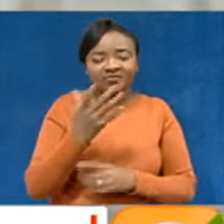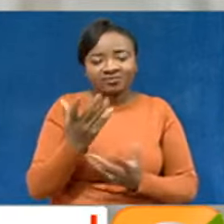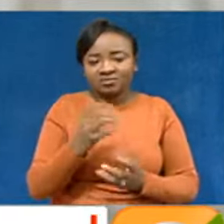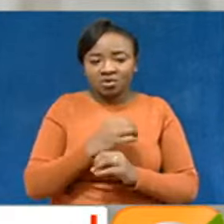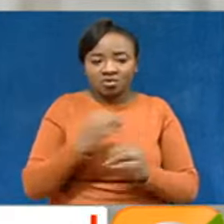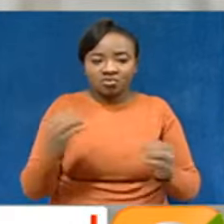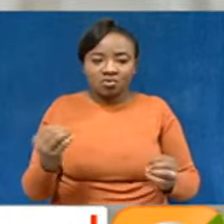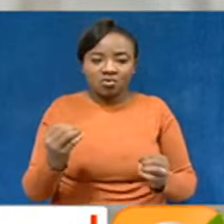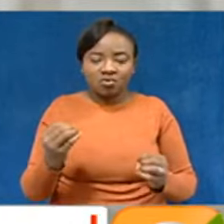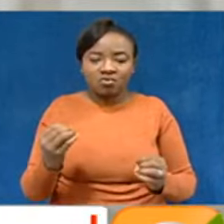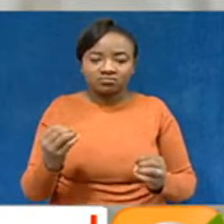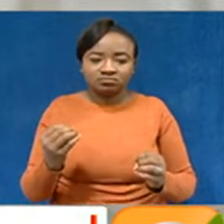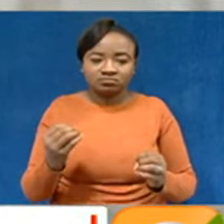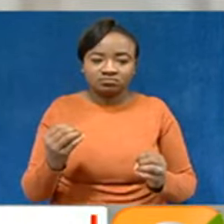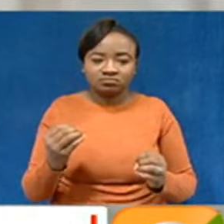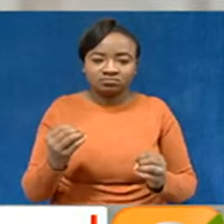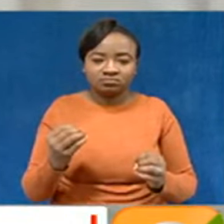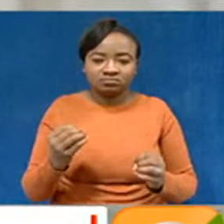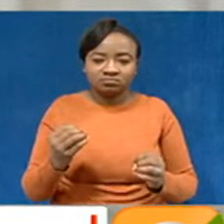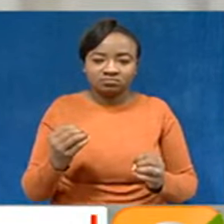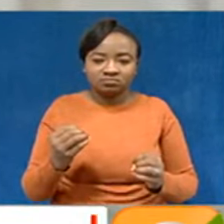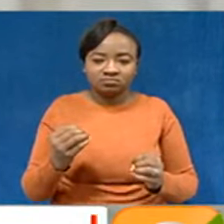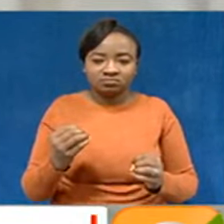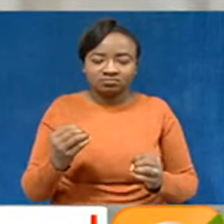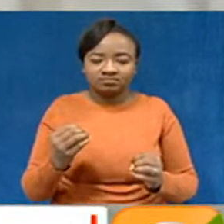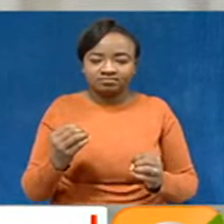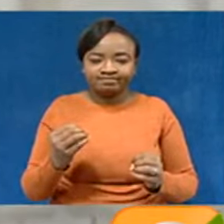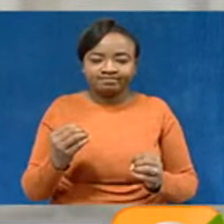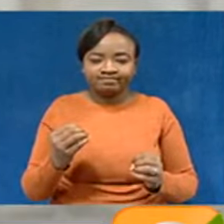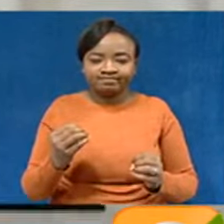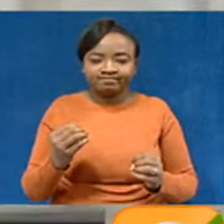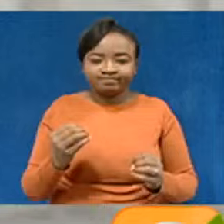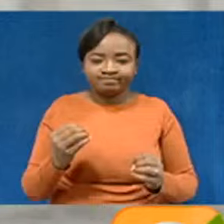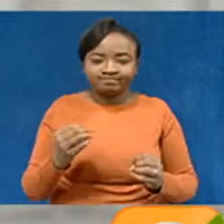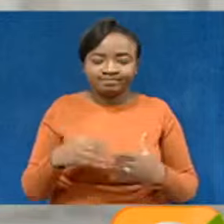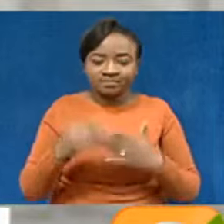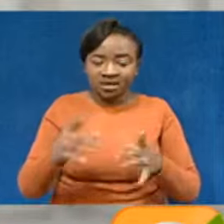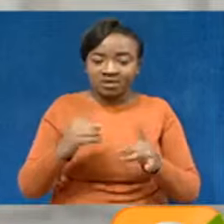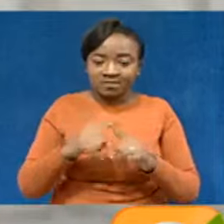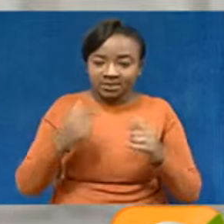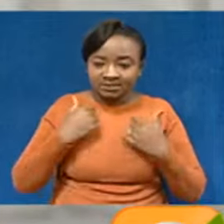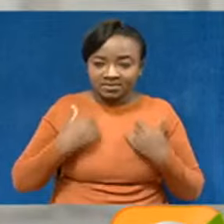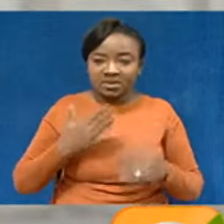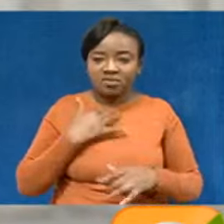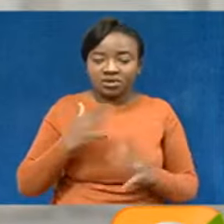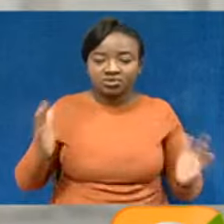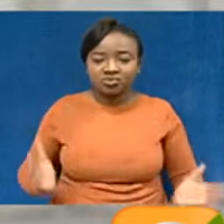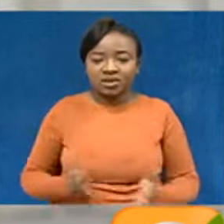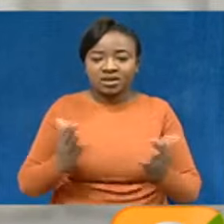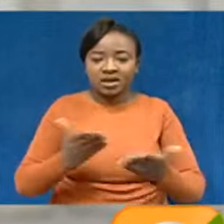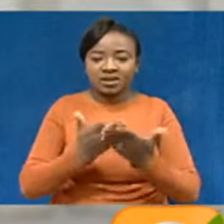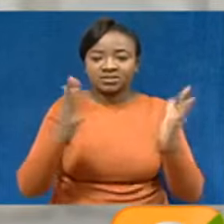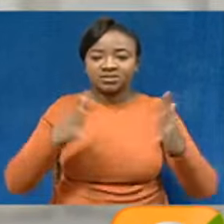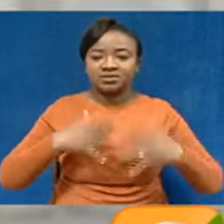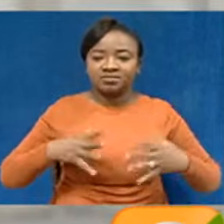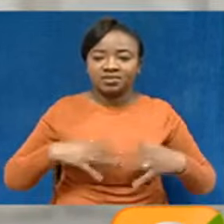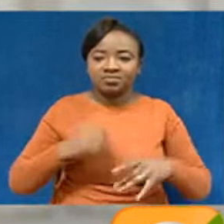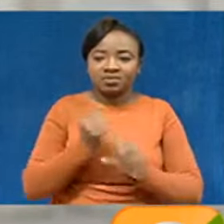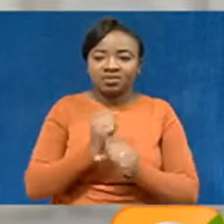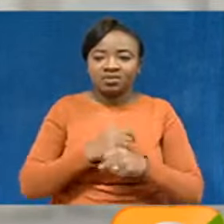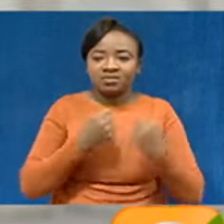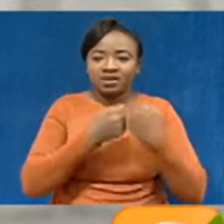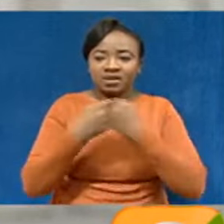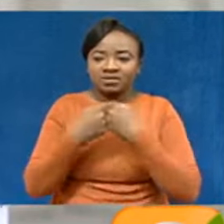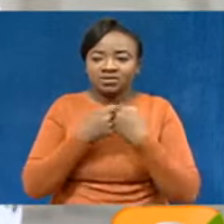encourage those who have been making challenges in court to stall the process of